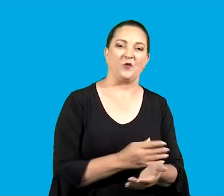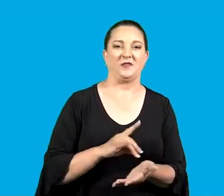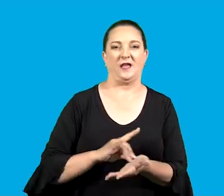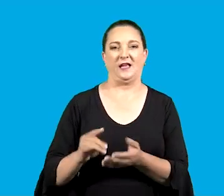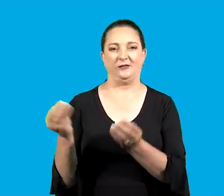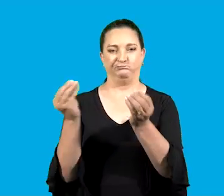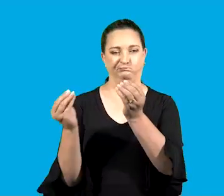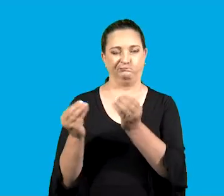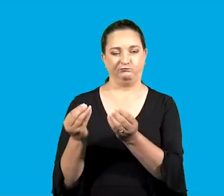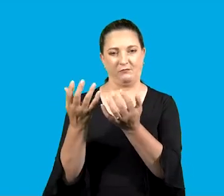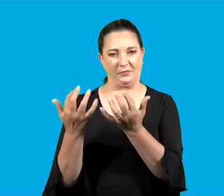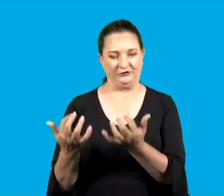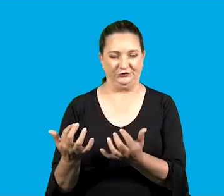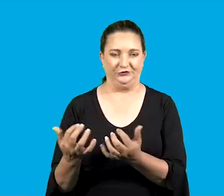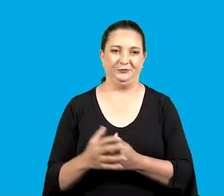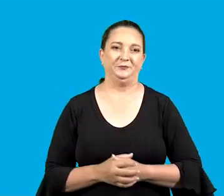is drawn up.